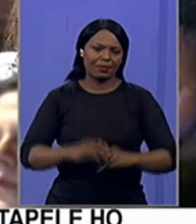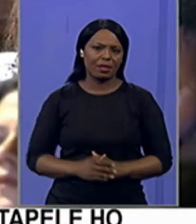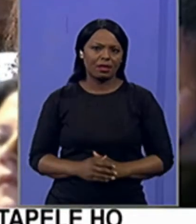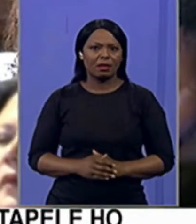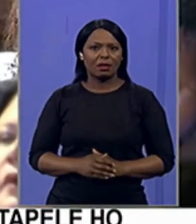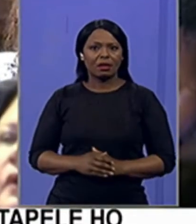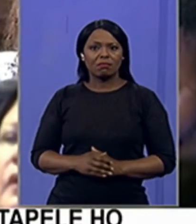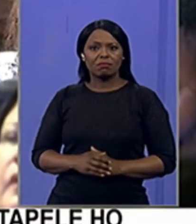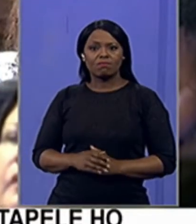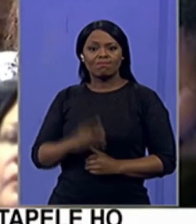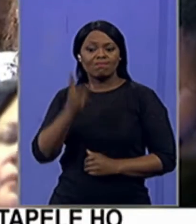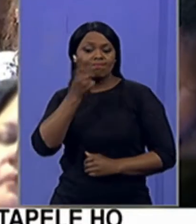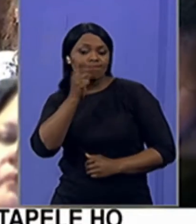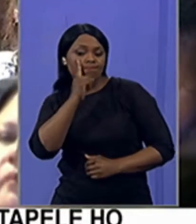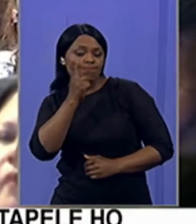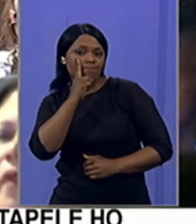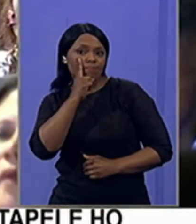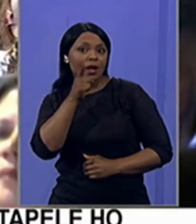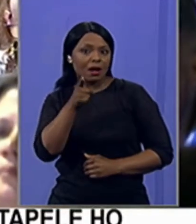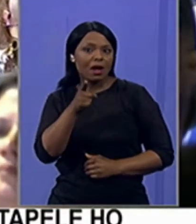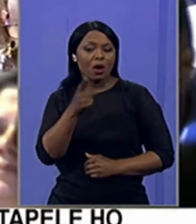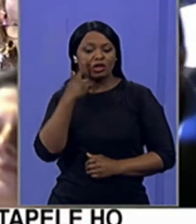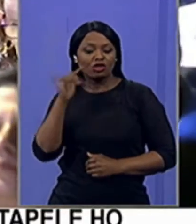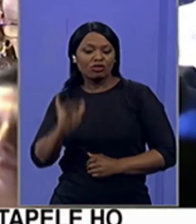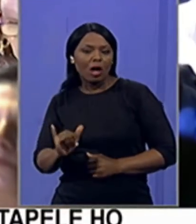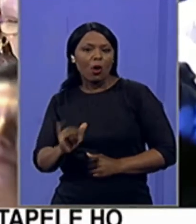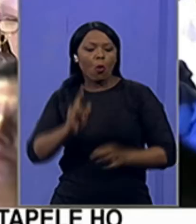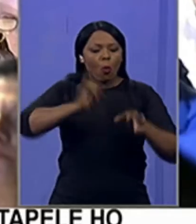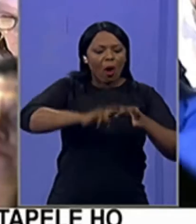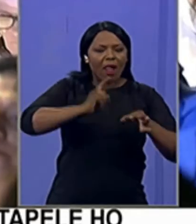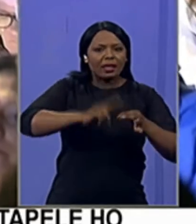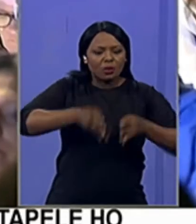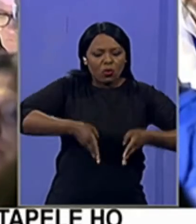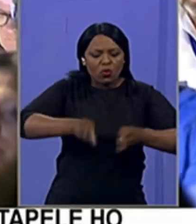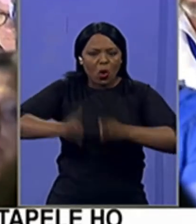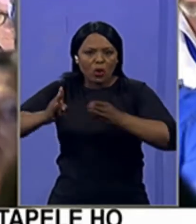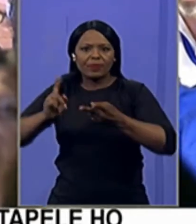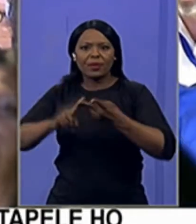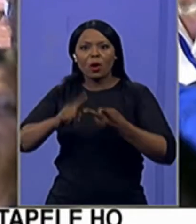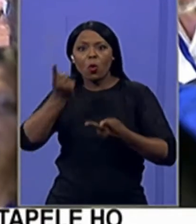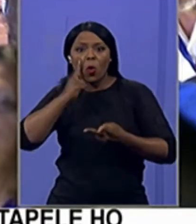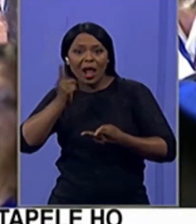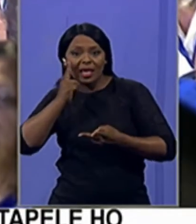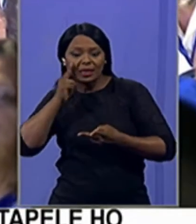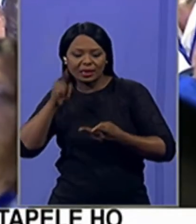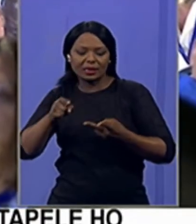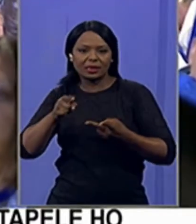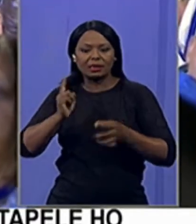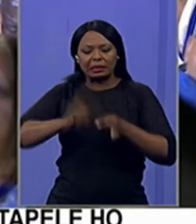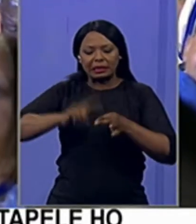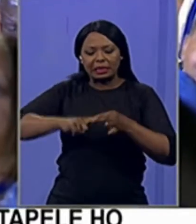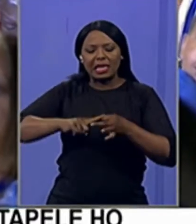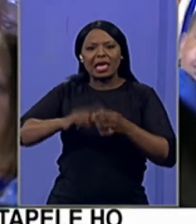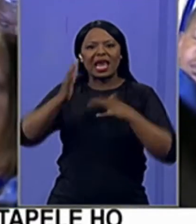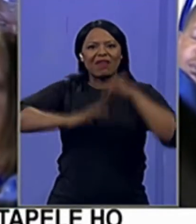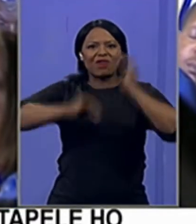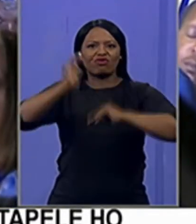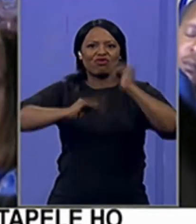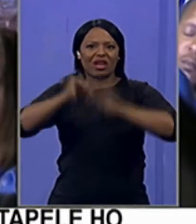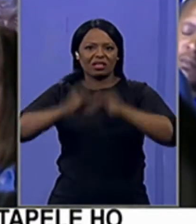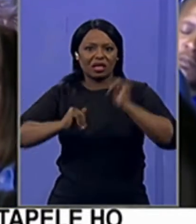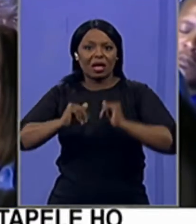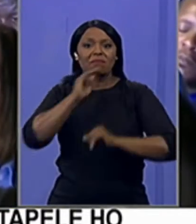at the quality of the roads and at the quality of the infrastructure they will need to